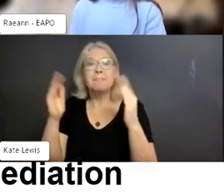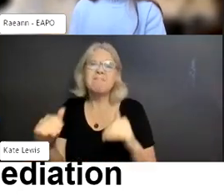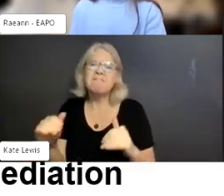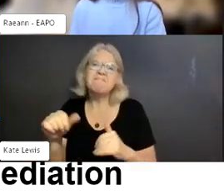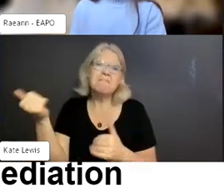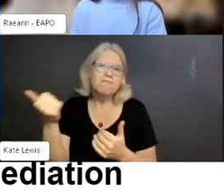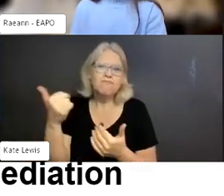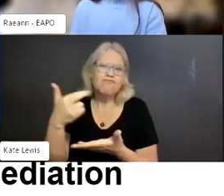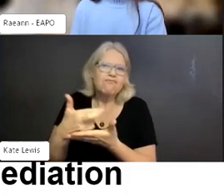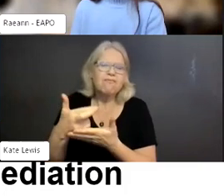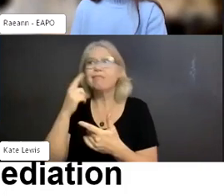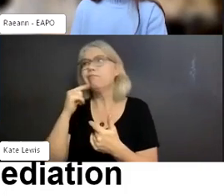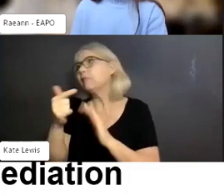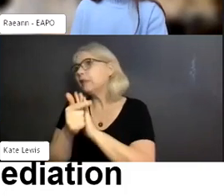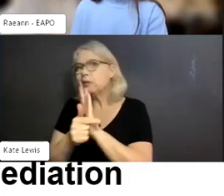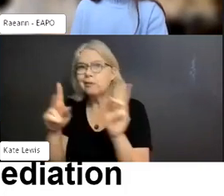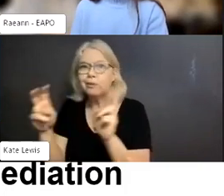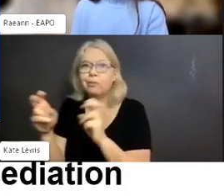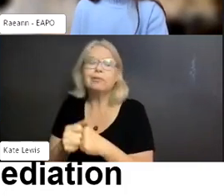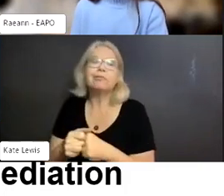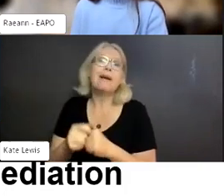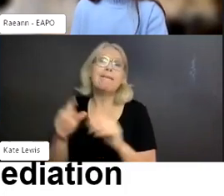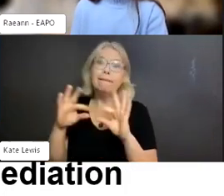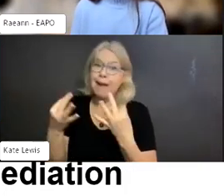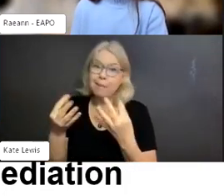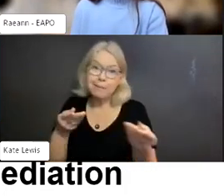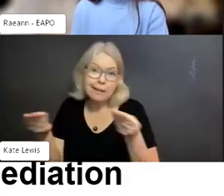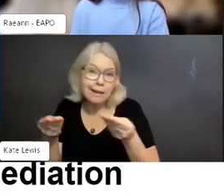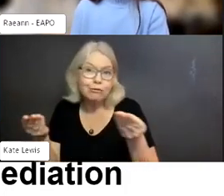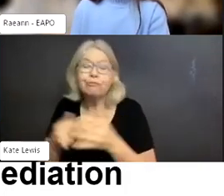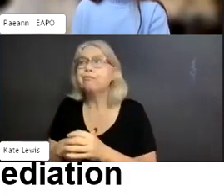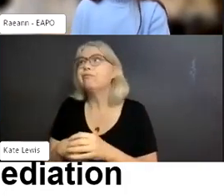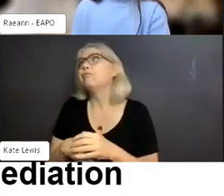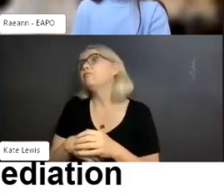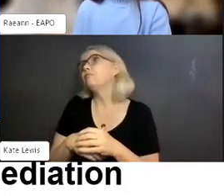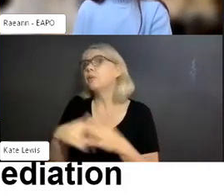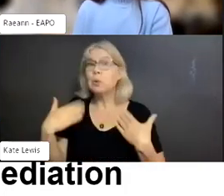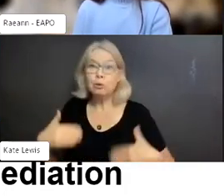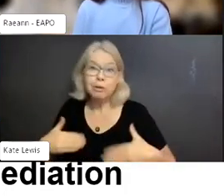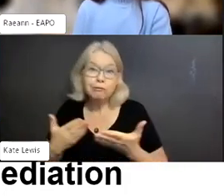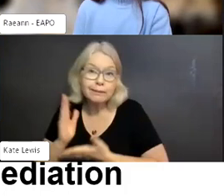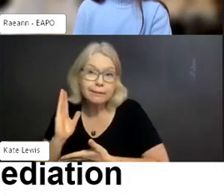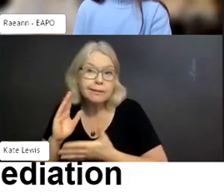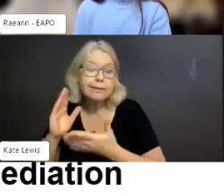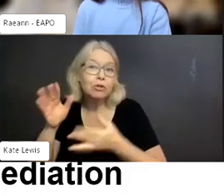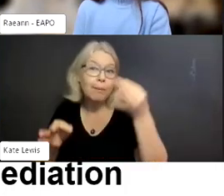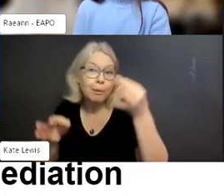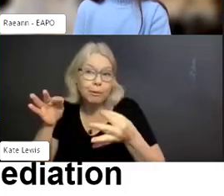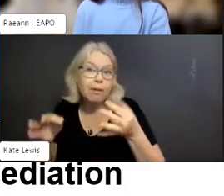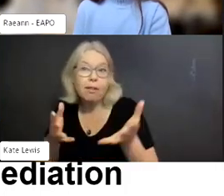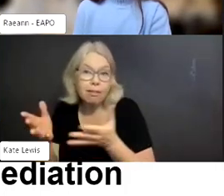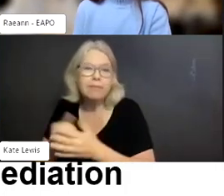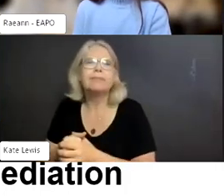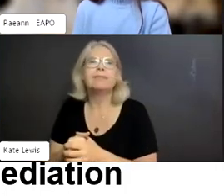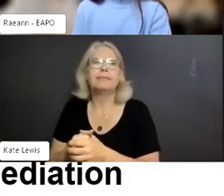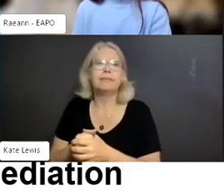mediation, human rights tribunal, if that's a situation that someone may be in. And then the Law Society Referral Service does